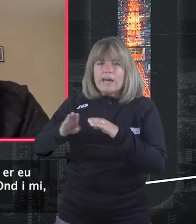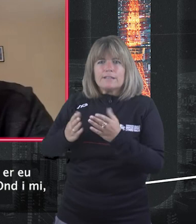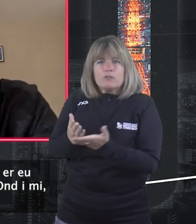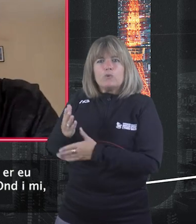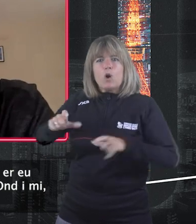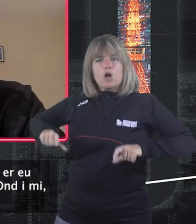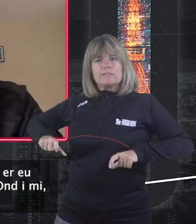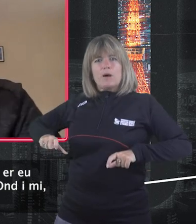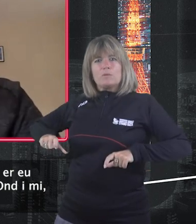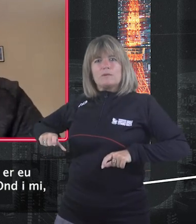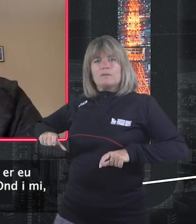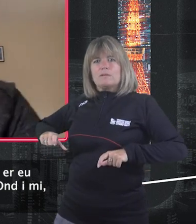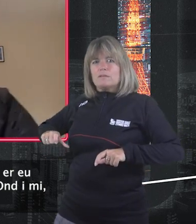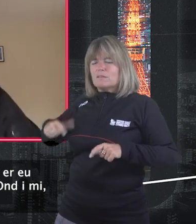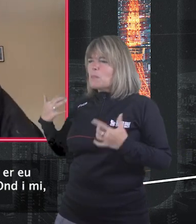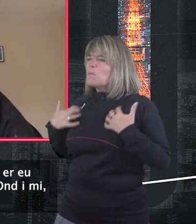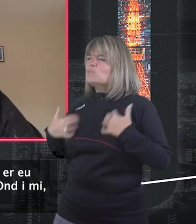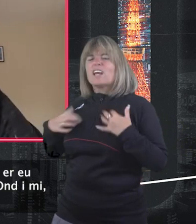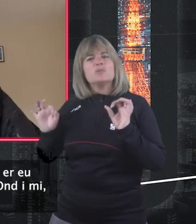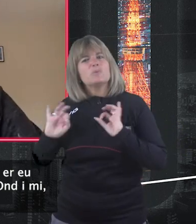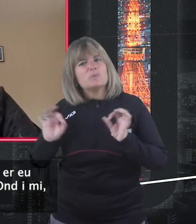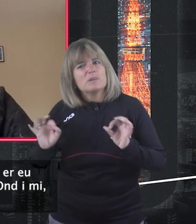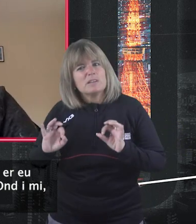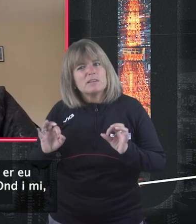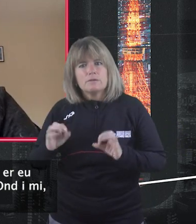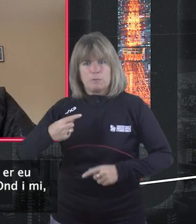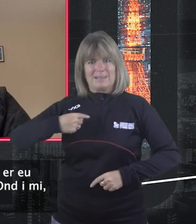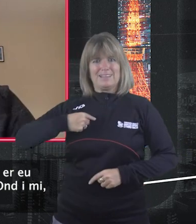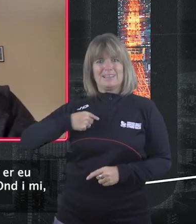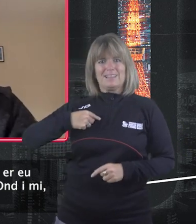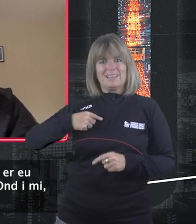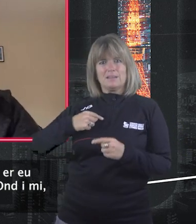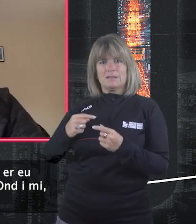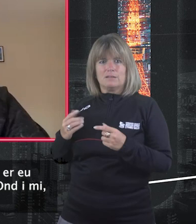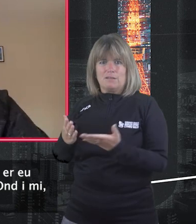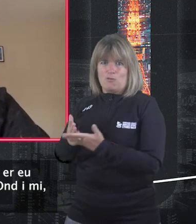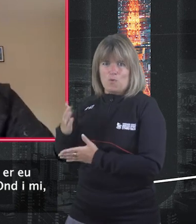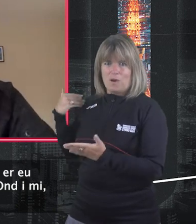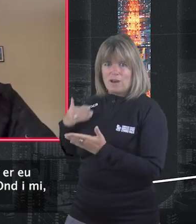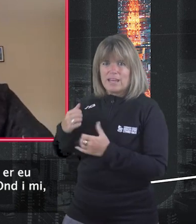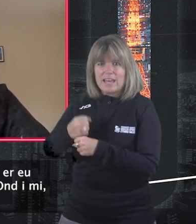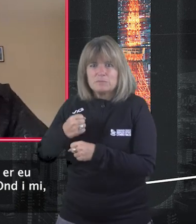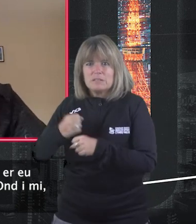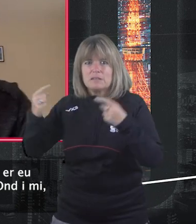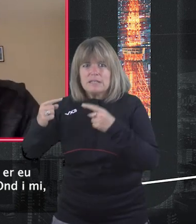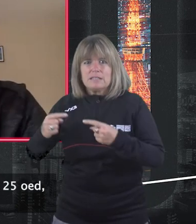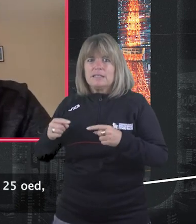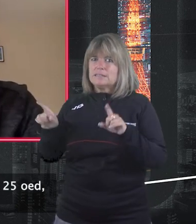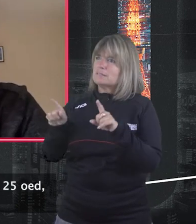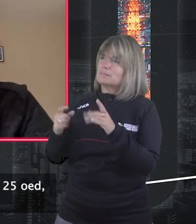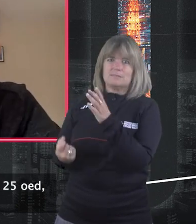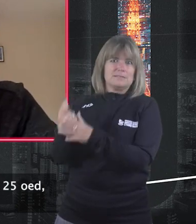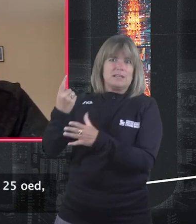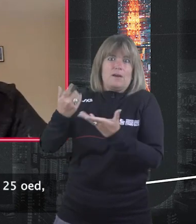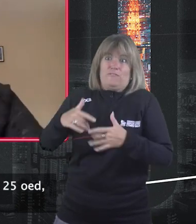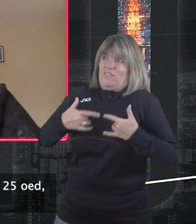some people didn't train through lockdown, they didn't have any motivation. But for me, I thought these games are gonna happen at some point. I want to be